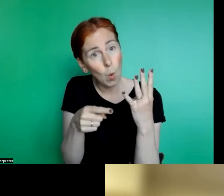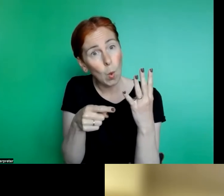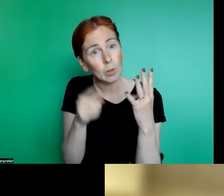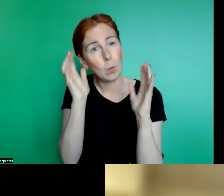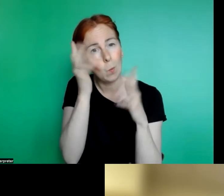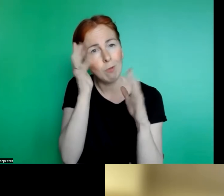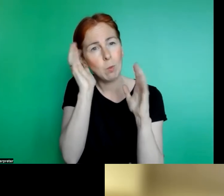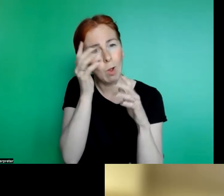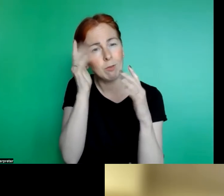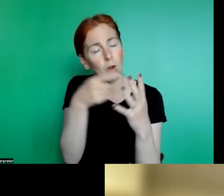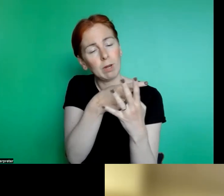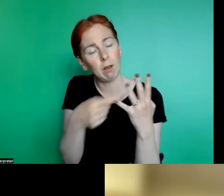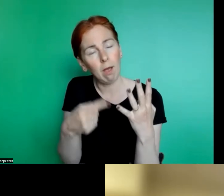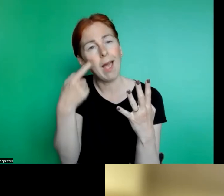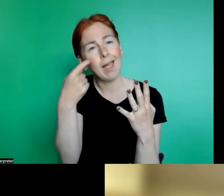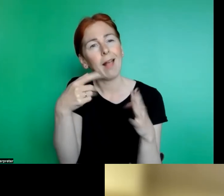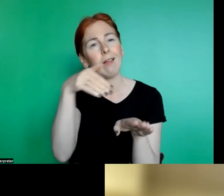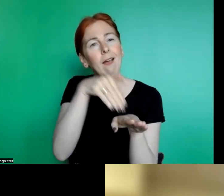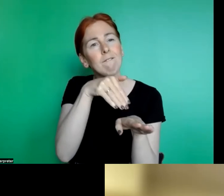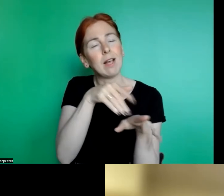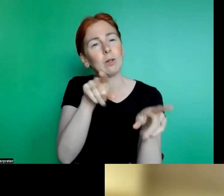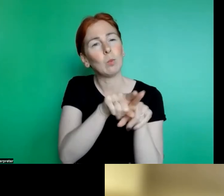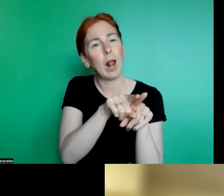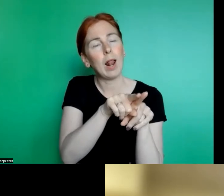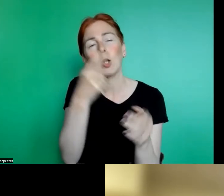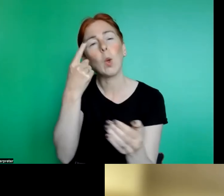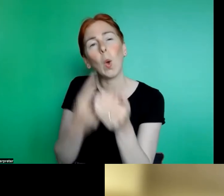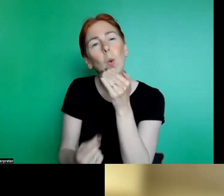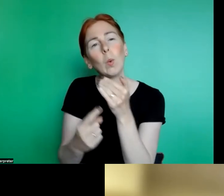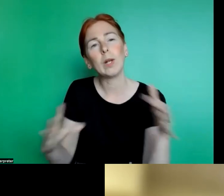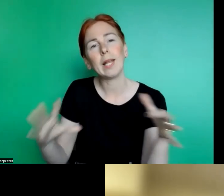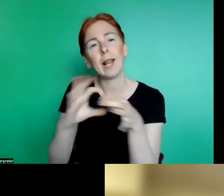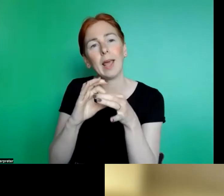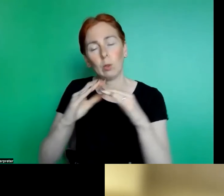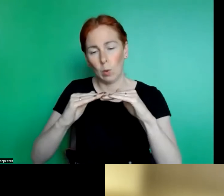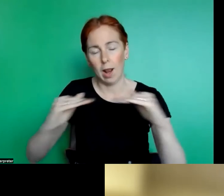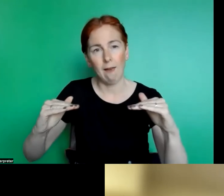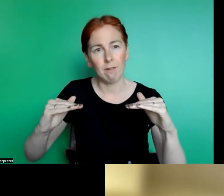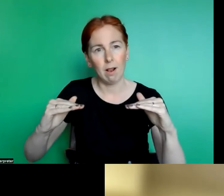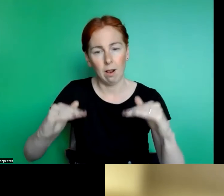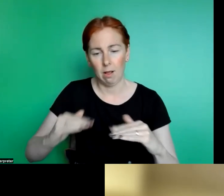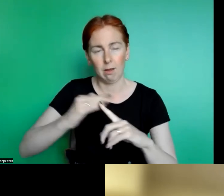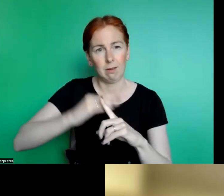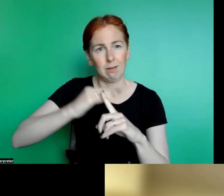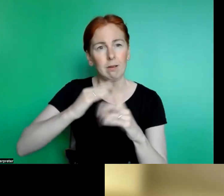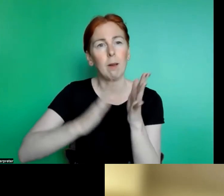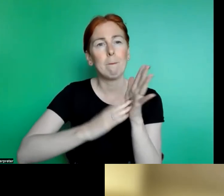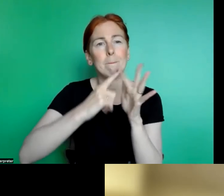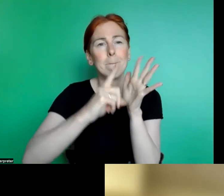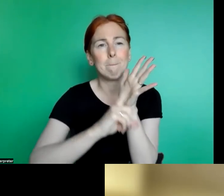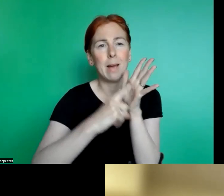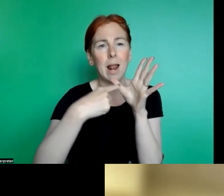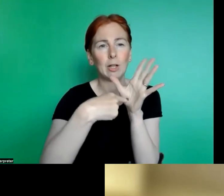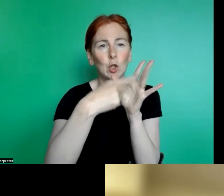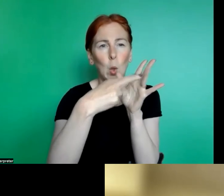as having abnormal melatonin production. So we spend a bit of time sometimes just